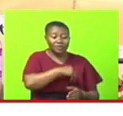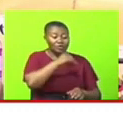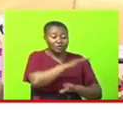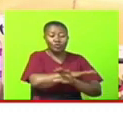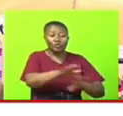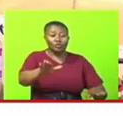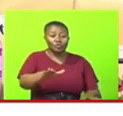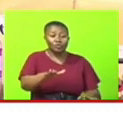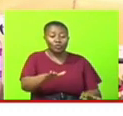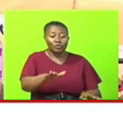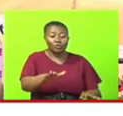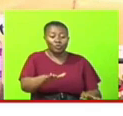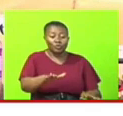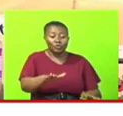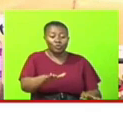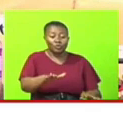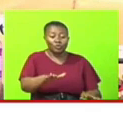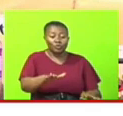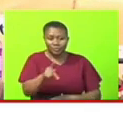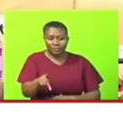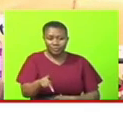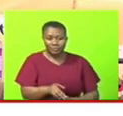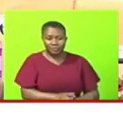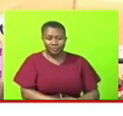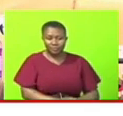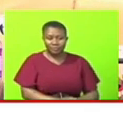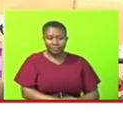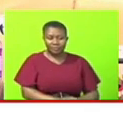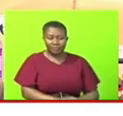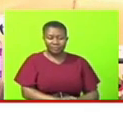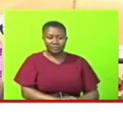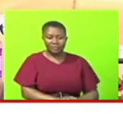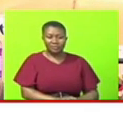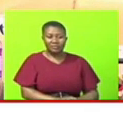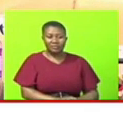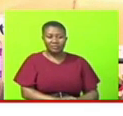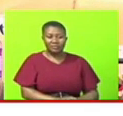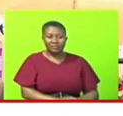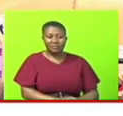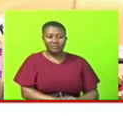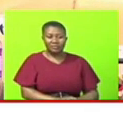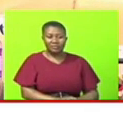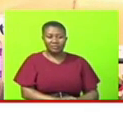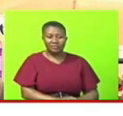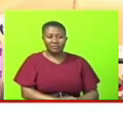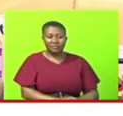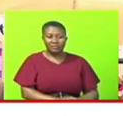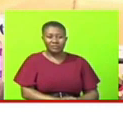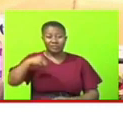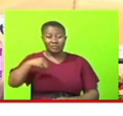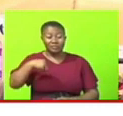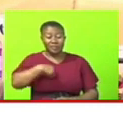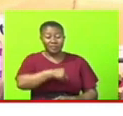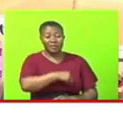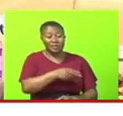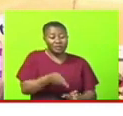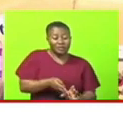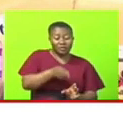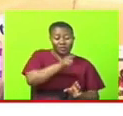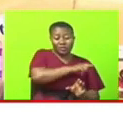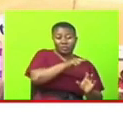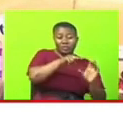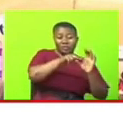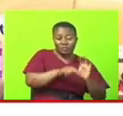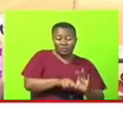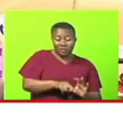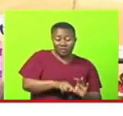is too late now for us to be discussing it, because at the end of the day, if you and I disagree, we have to go to the Supreme Court, and they